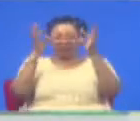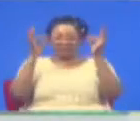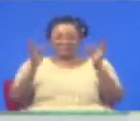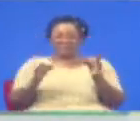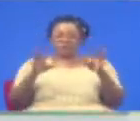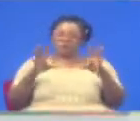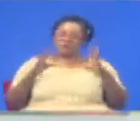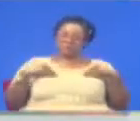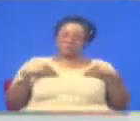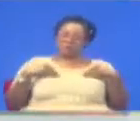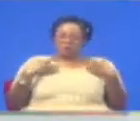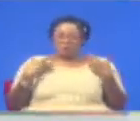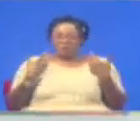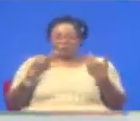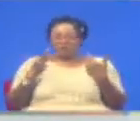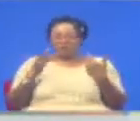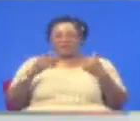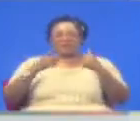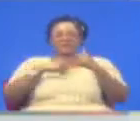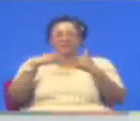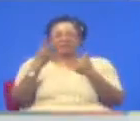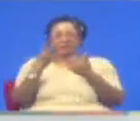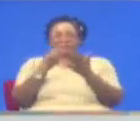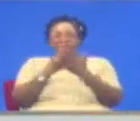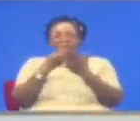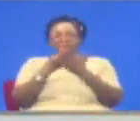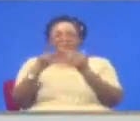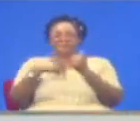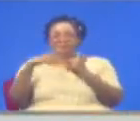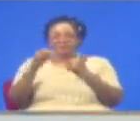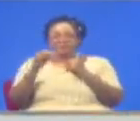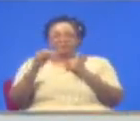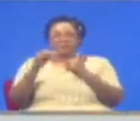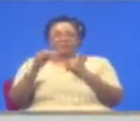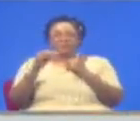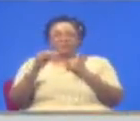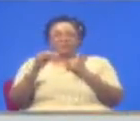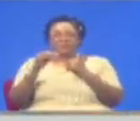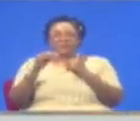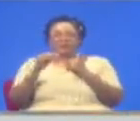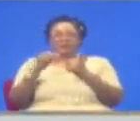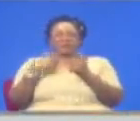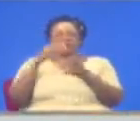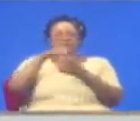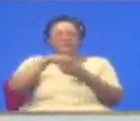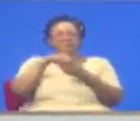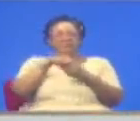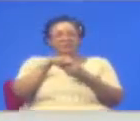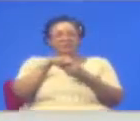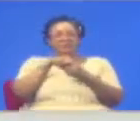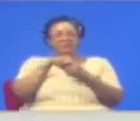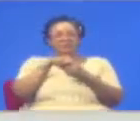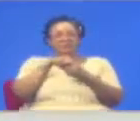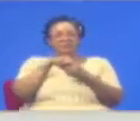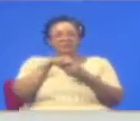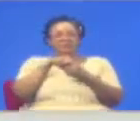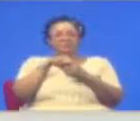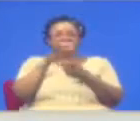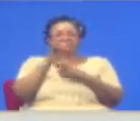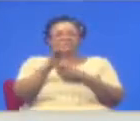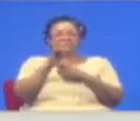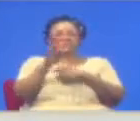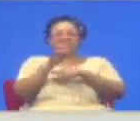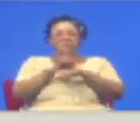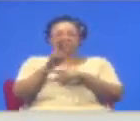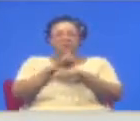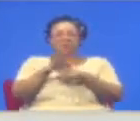accept the offer of 63 shillings and 50 cents from Carbacid and Aksaya Investments. The deal is expected to be consummated